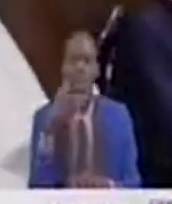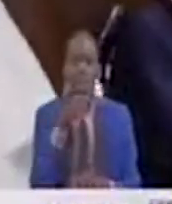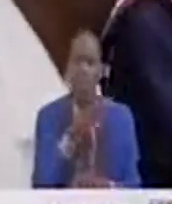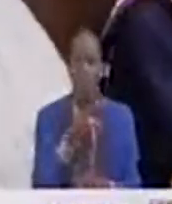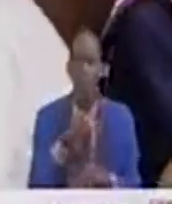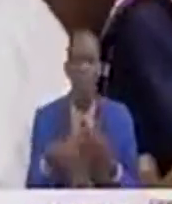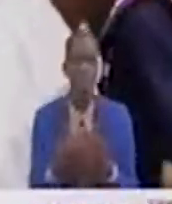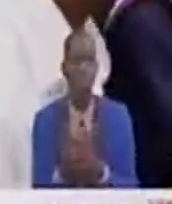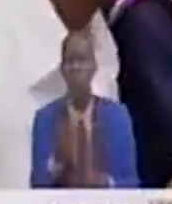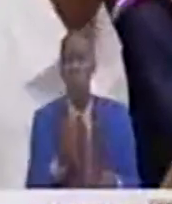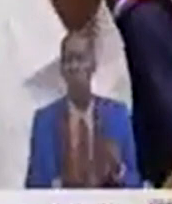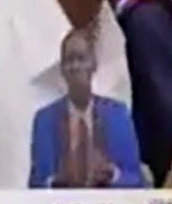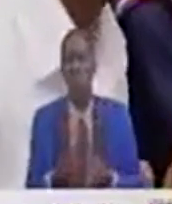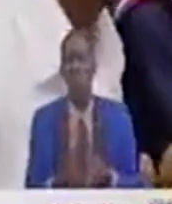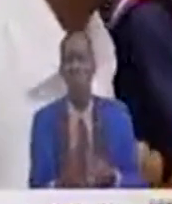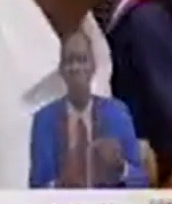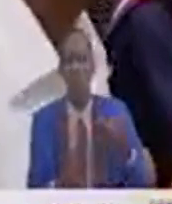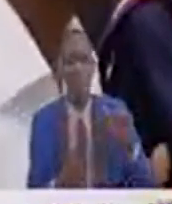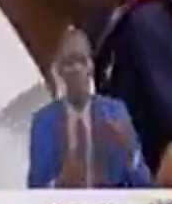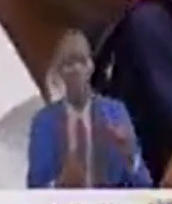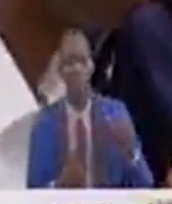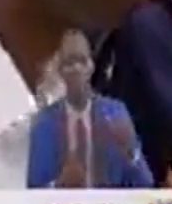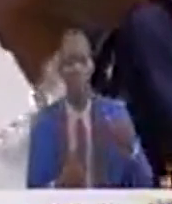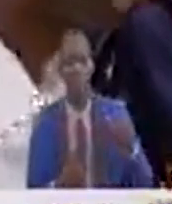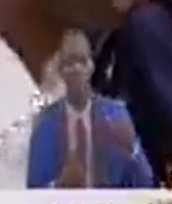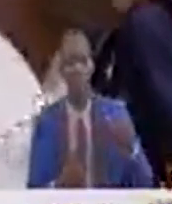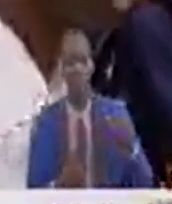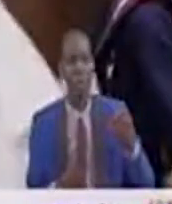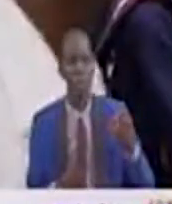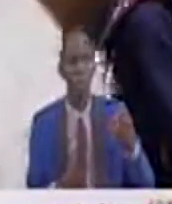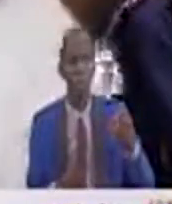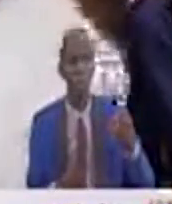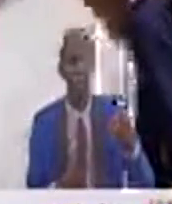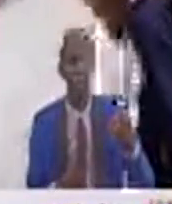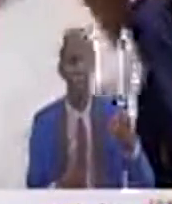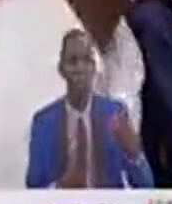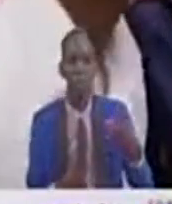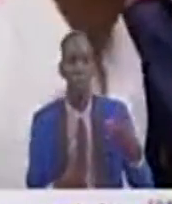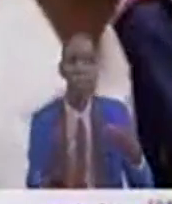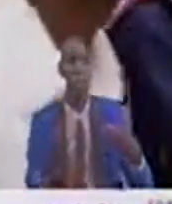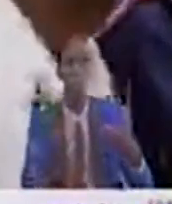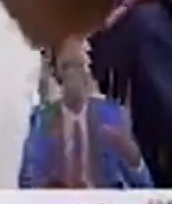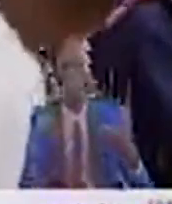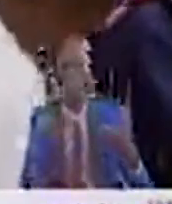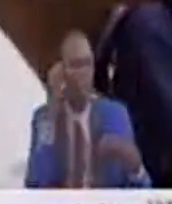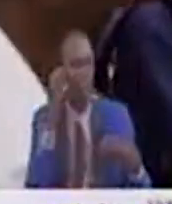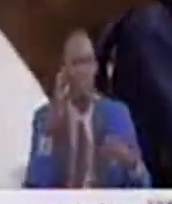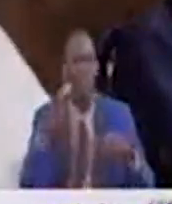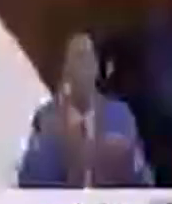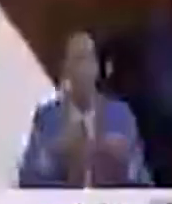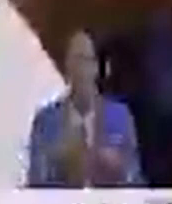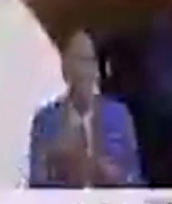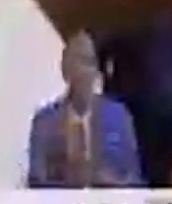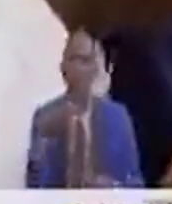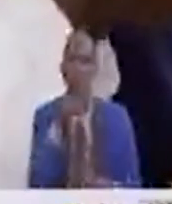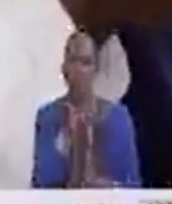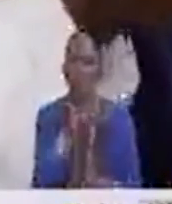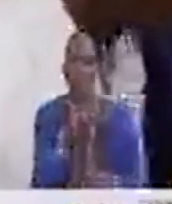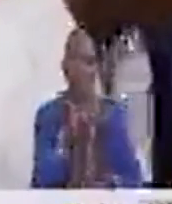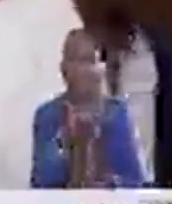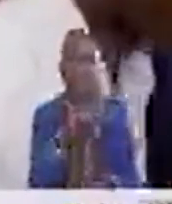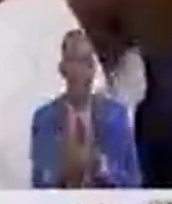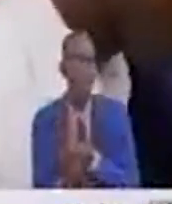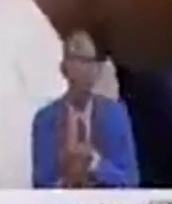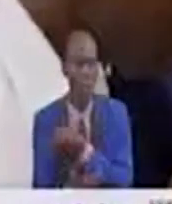people. Abimelech listened to the lie of Abraham, to the lie of Sarah. He